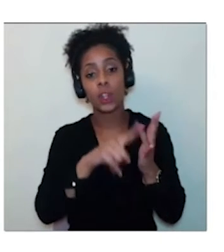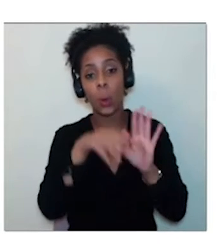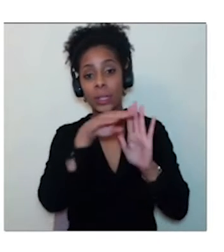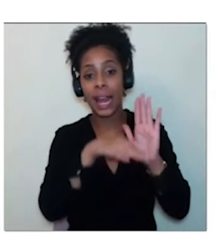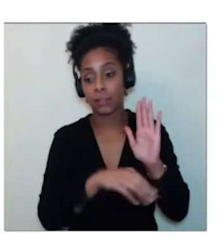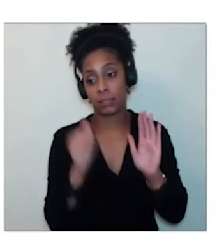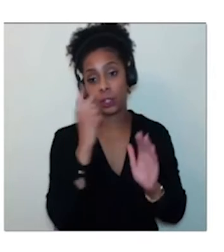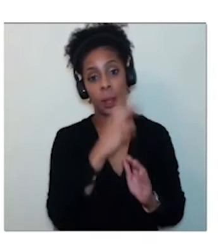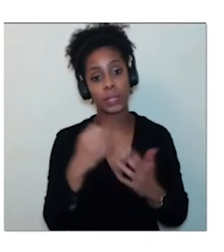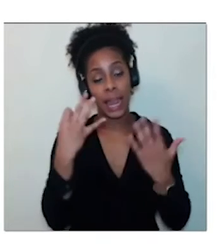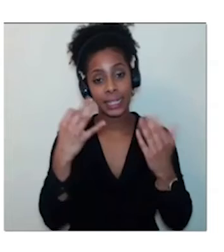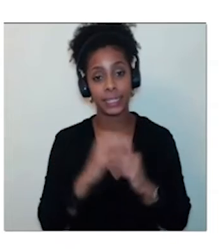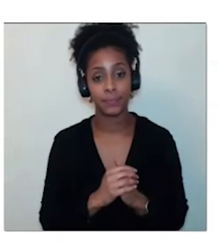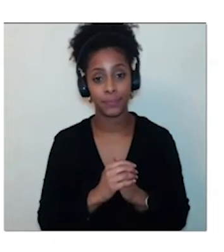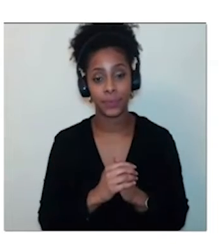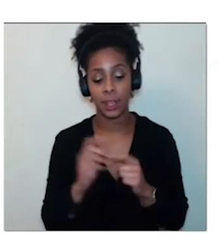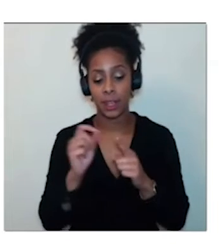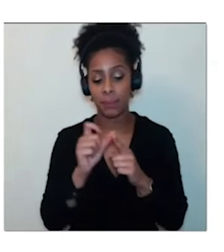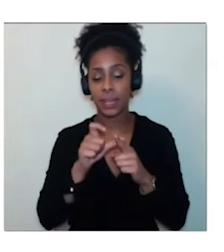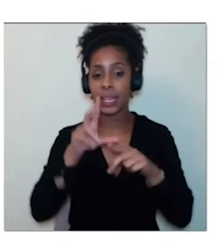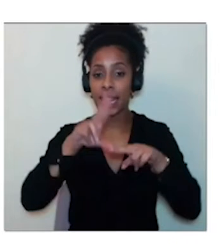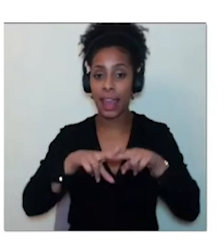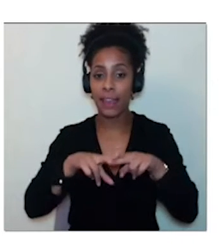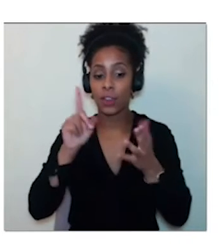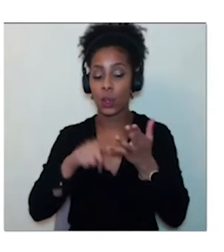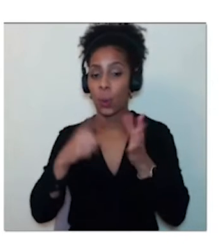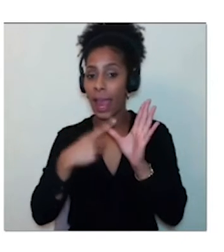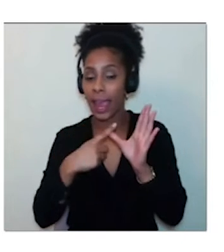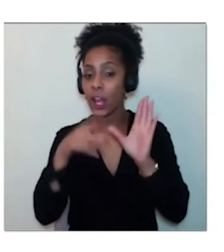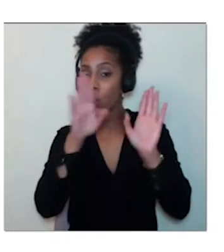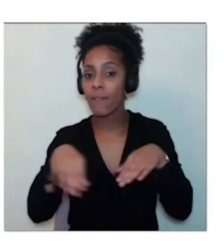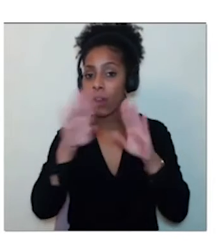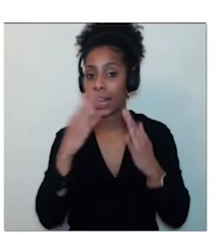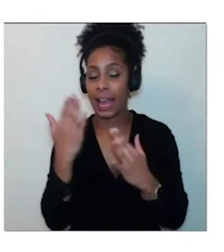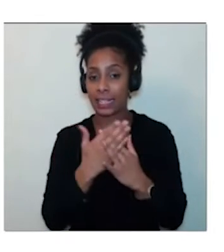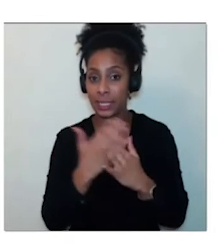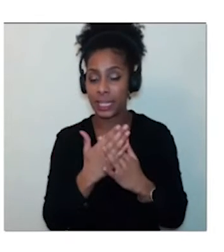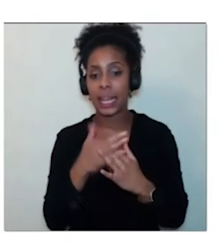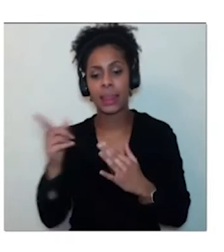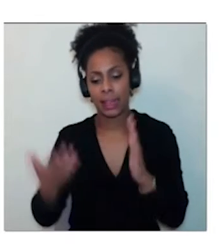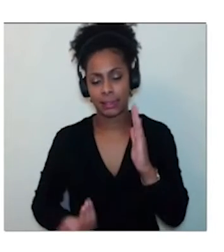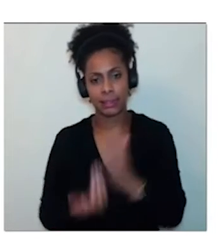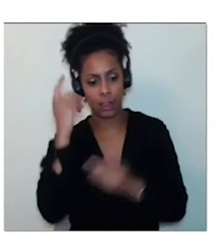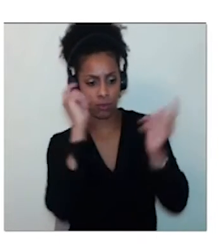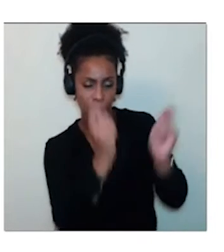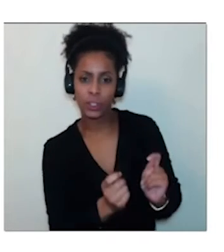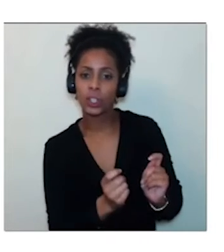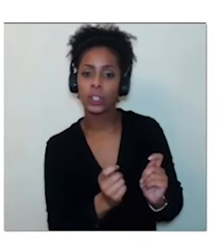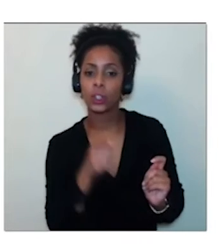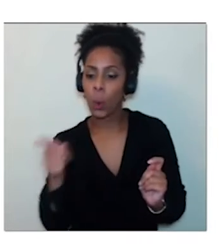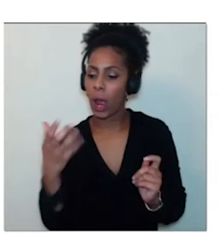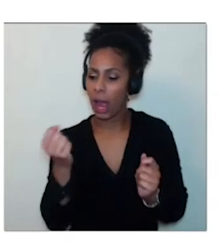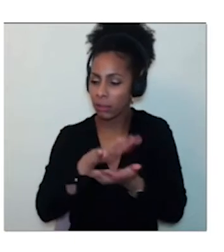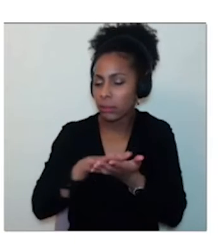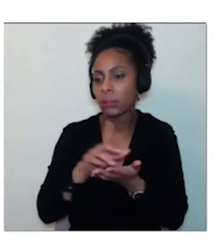PDF UA, Universal Accessibility, is a revision of the PDF standard that defines guidelines for making